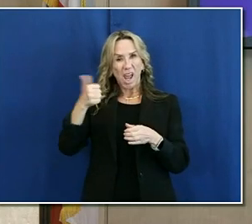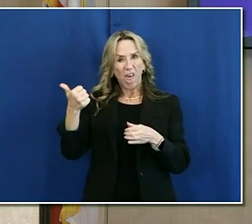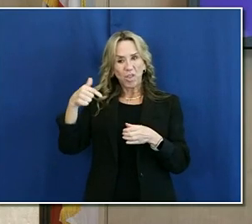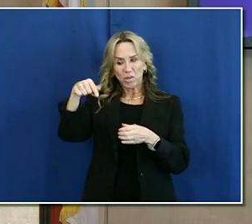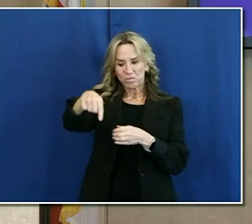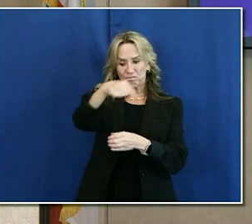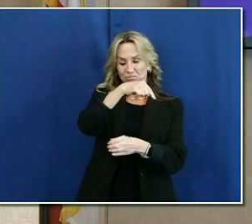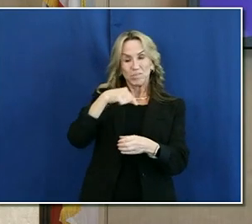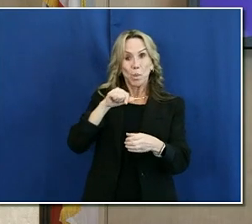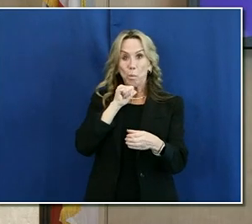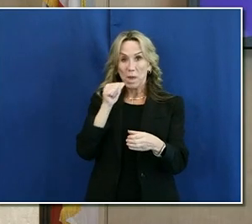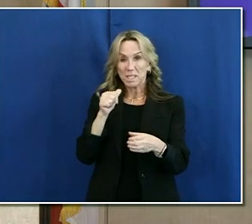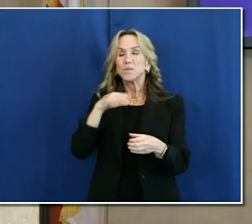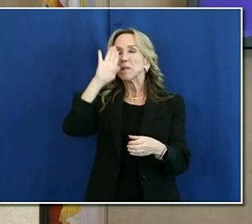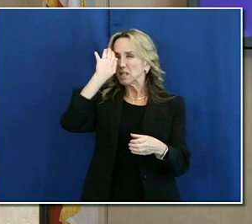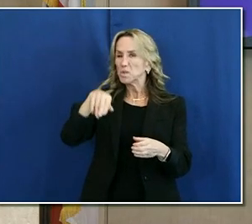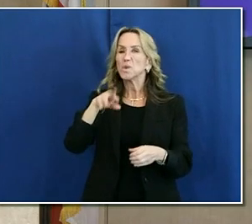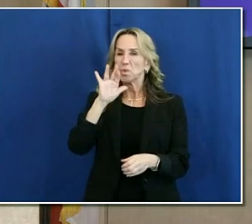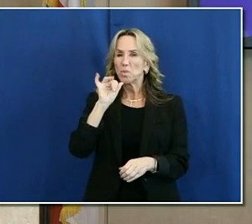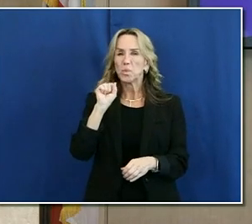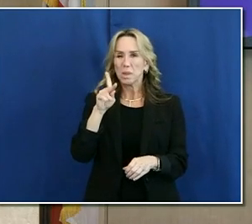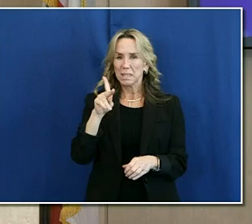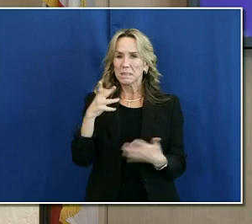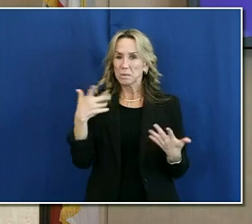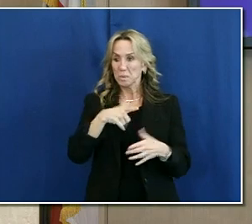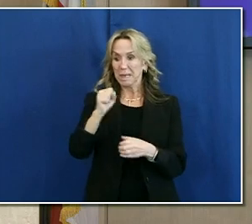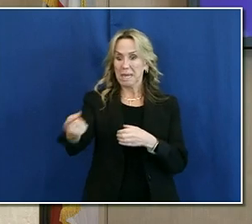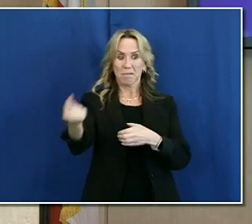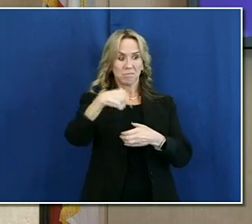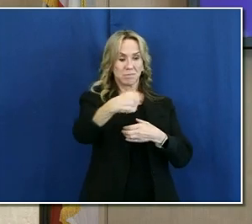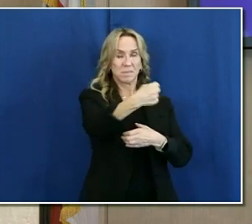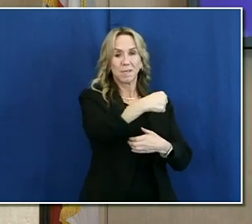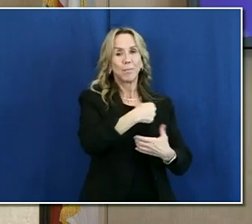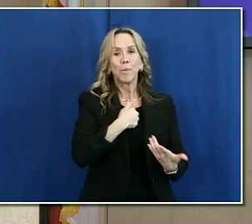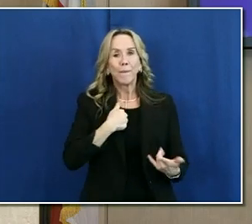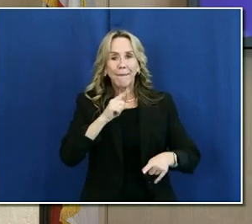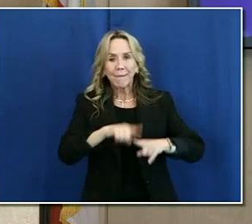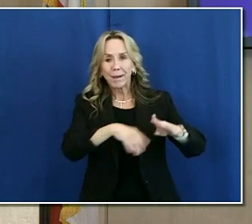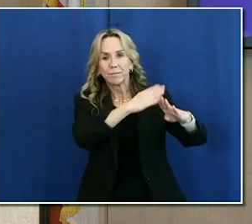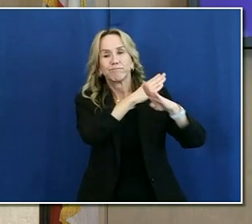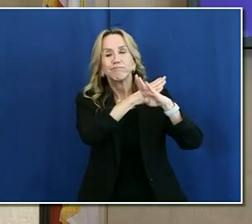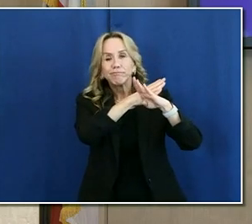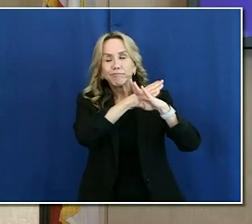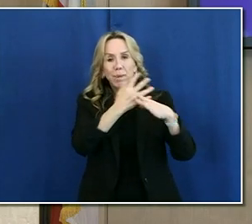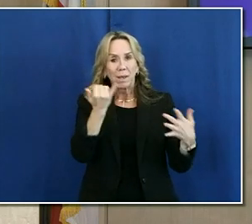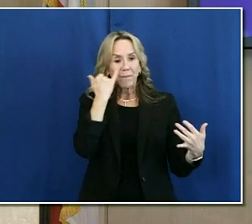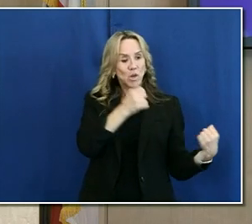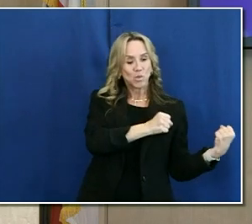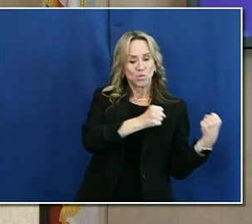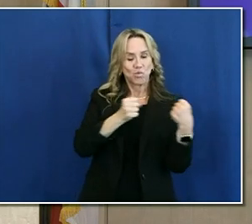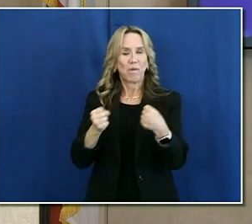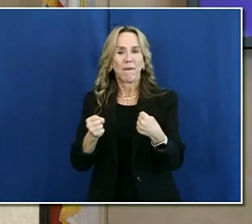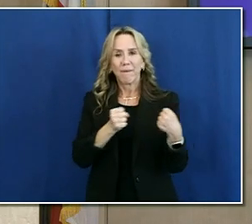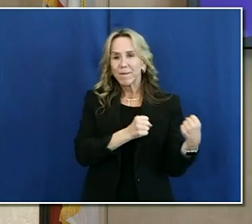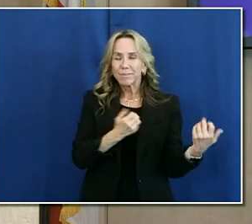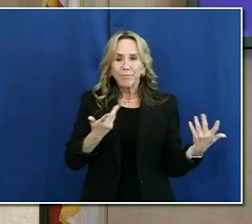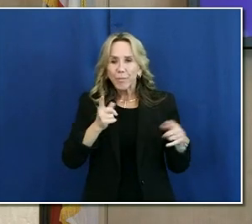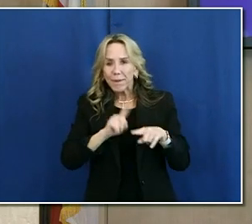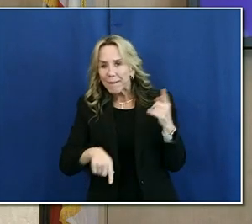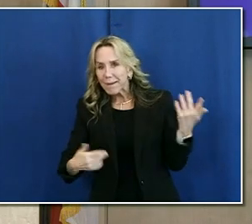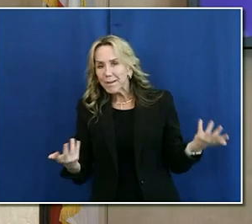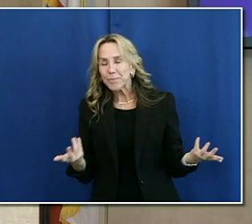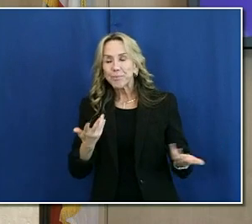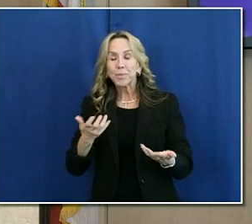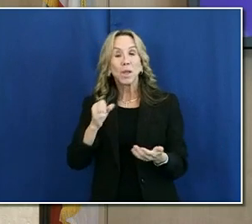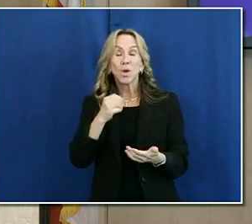is certainly a risk. We have no ability to stop people who are transmitting or driving across county lines. And so what we're